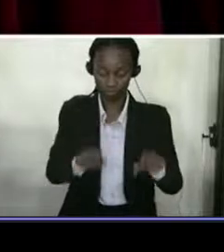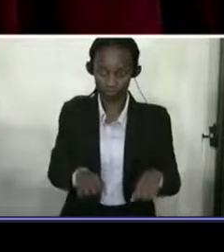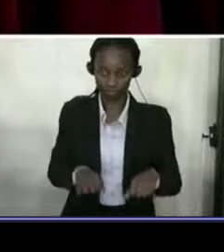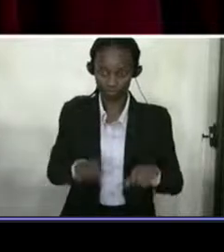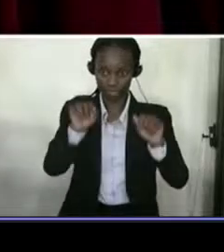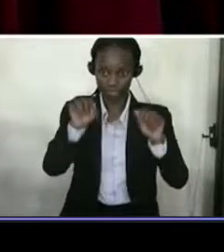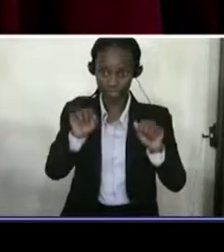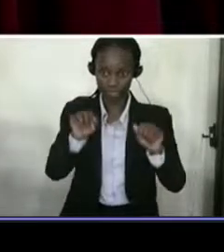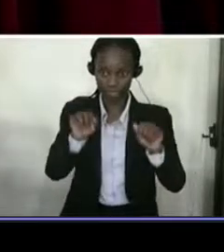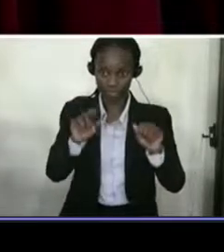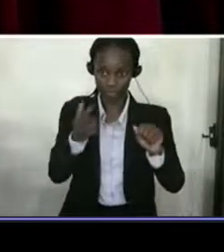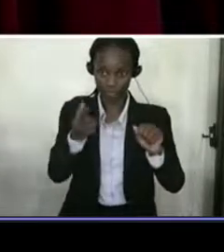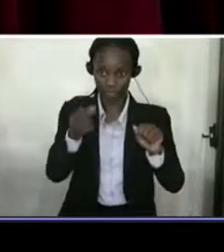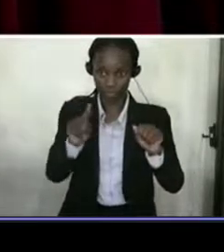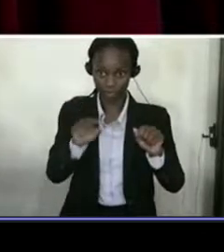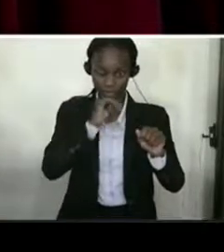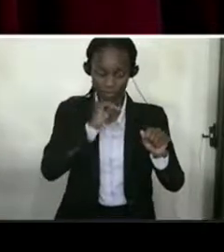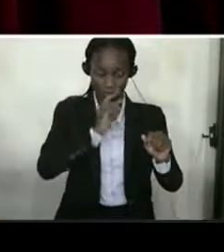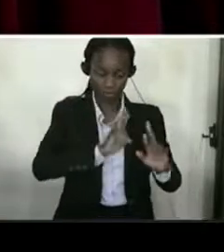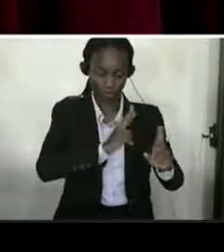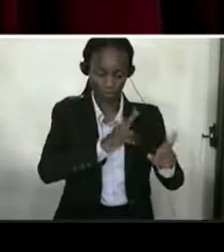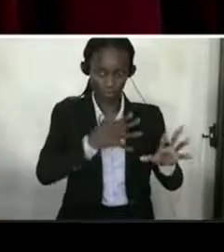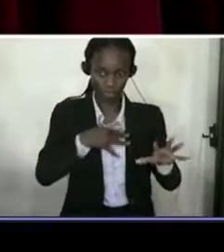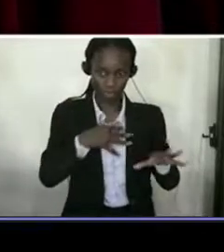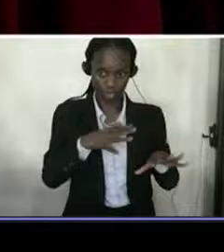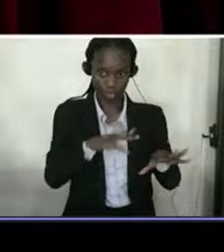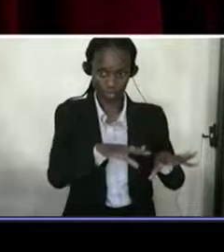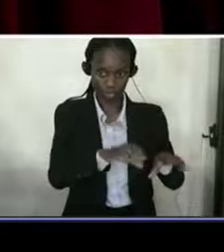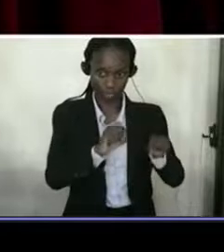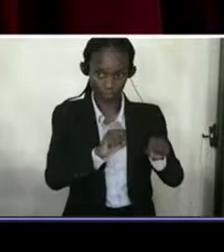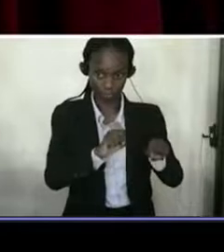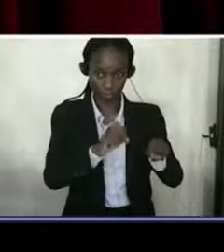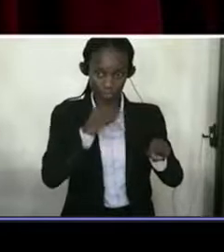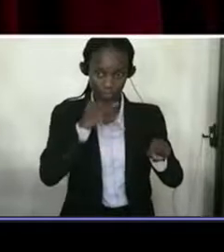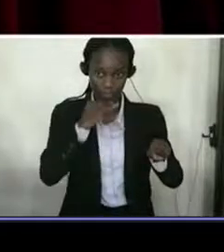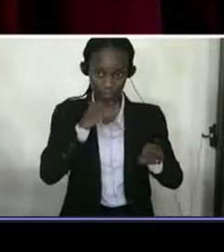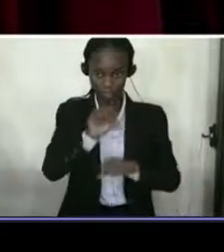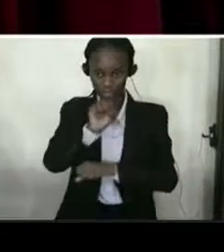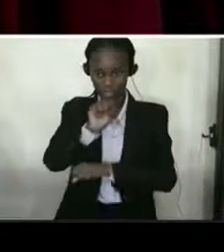to adopt the report of Scopa.